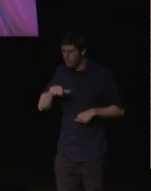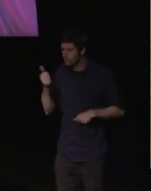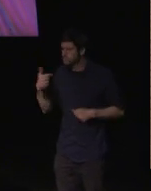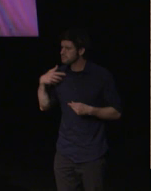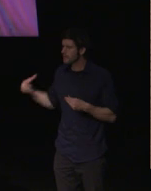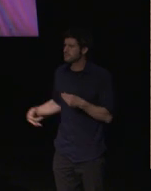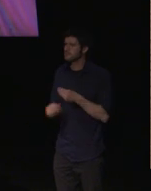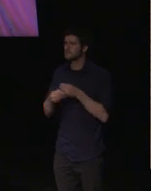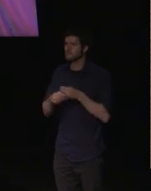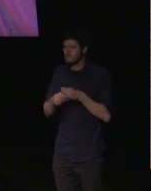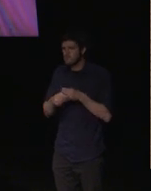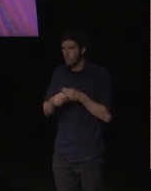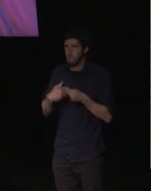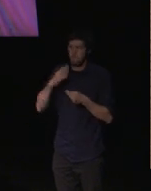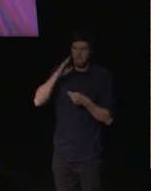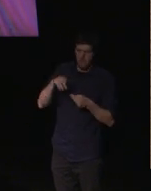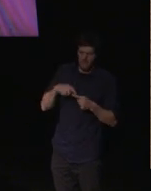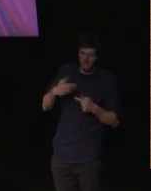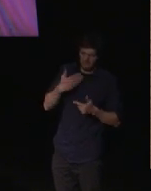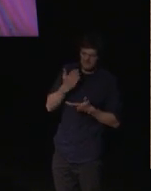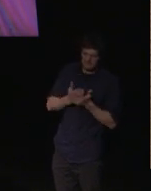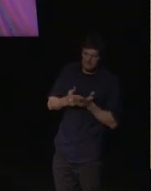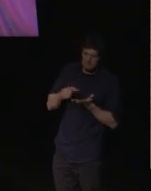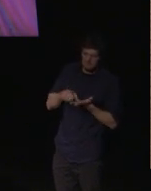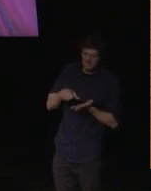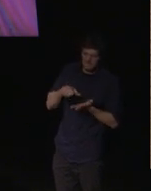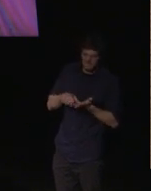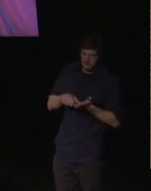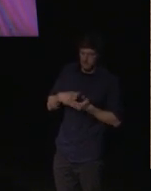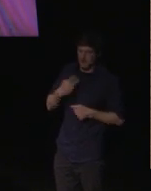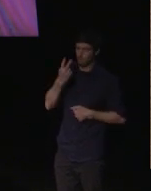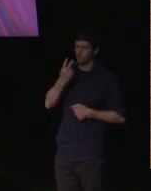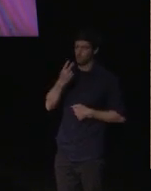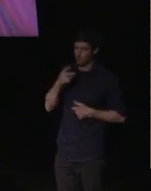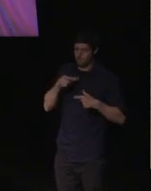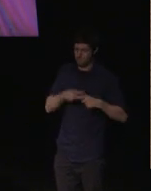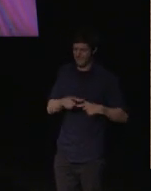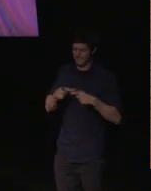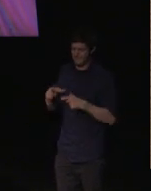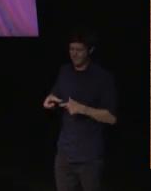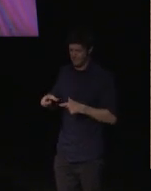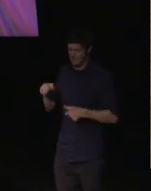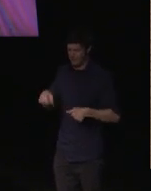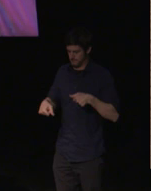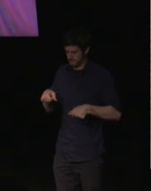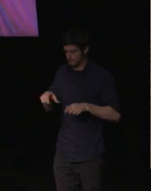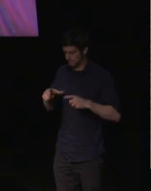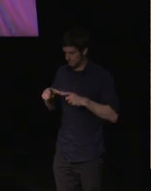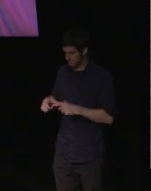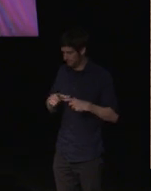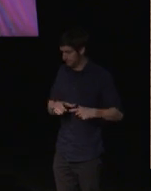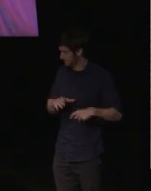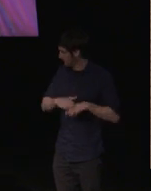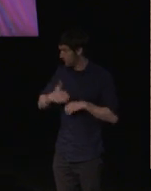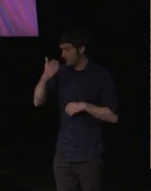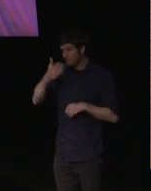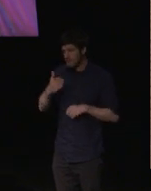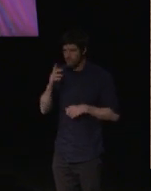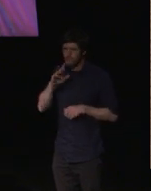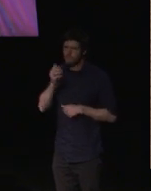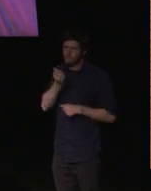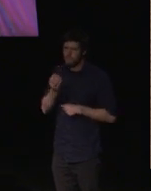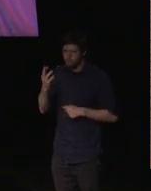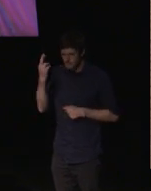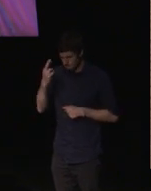knew we needed to have some buttons, so we added these two big buttons up the front and basically these other things because, well, for a couple